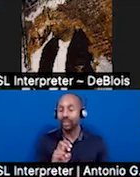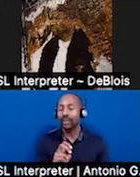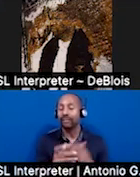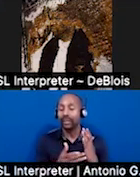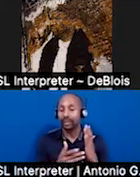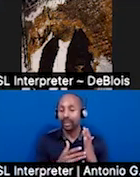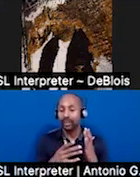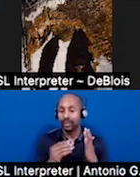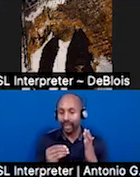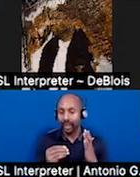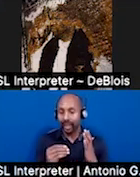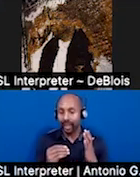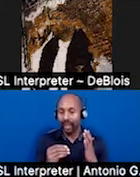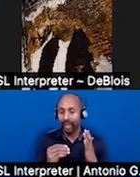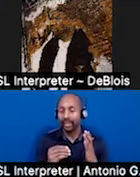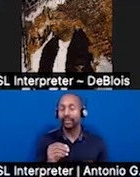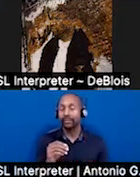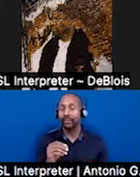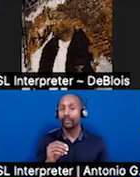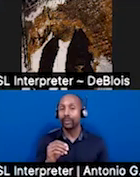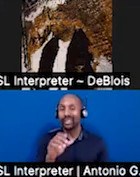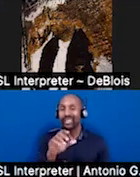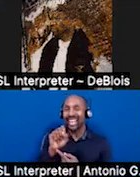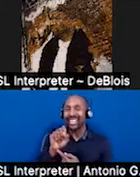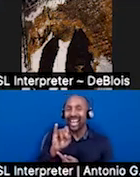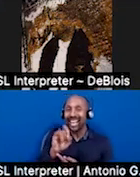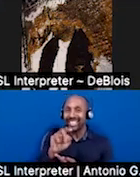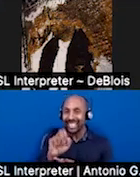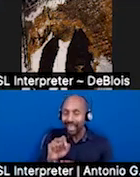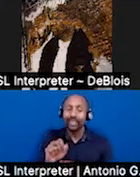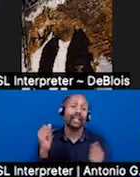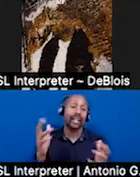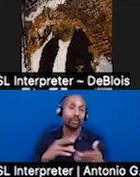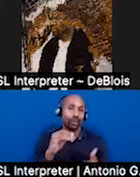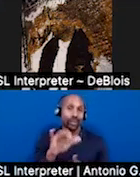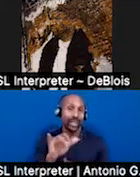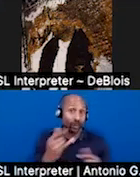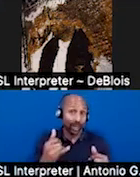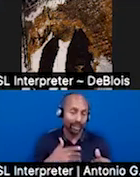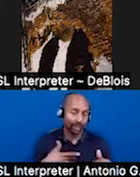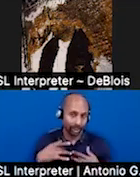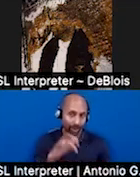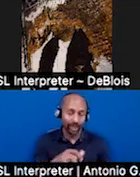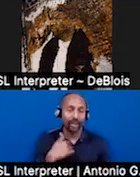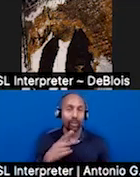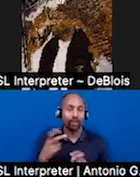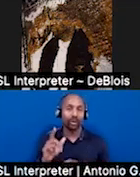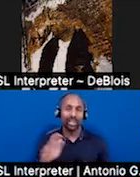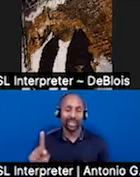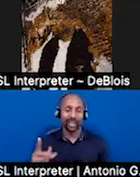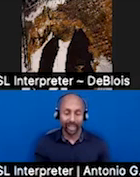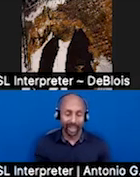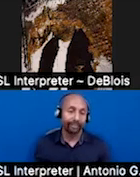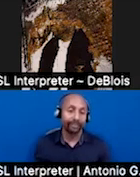learning about CITES today. I'll drop the links in the chat after I describe them. But CITES is a center